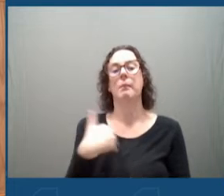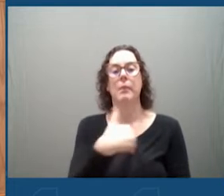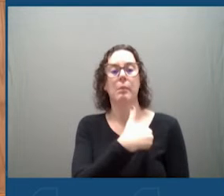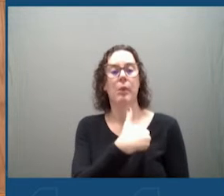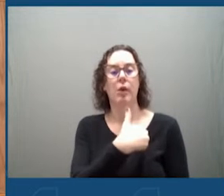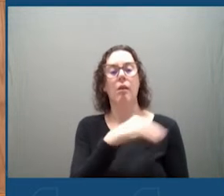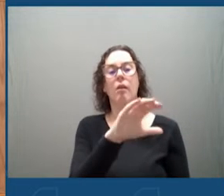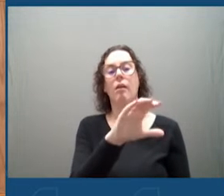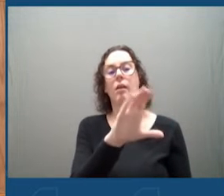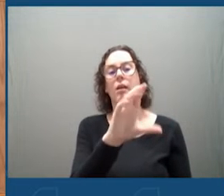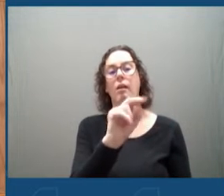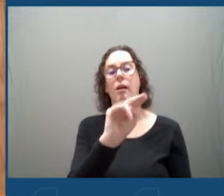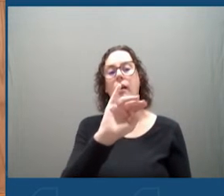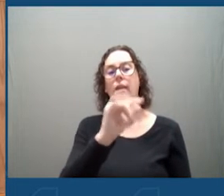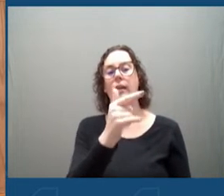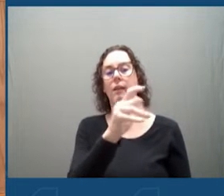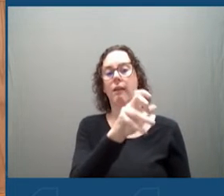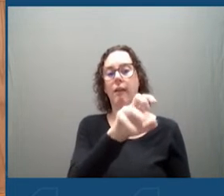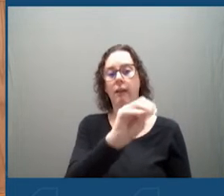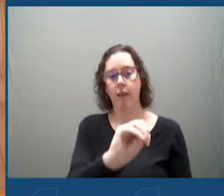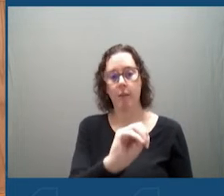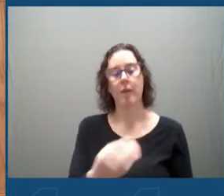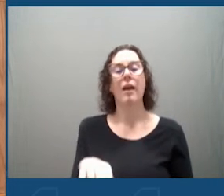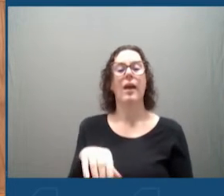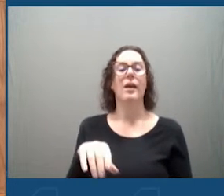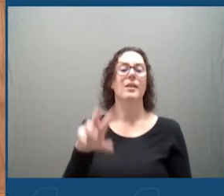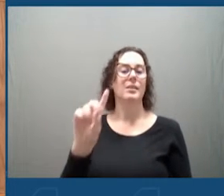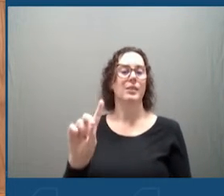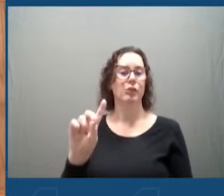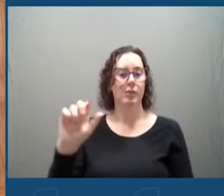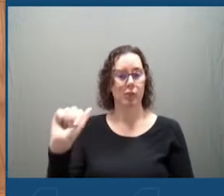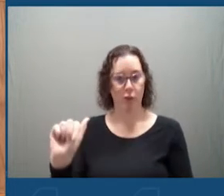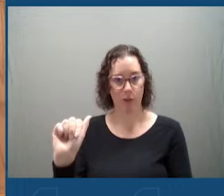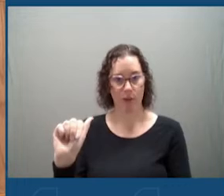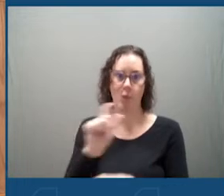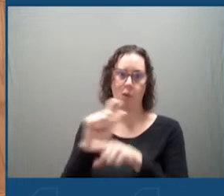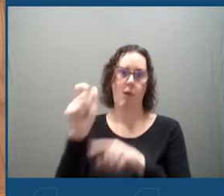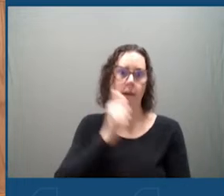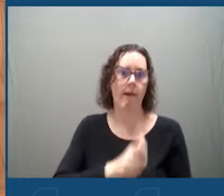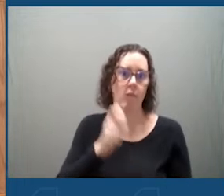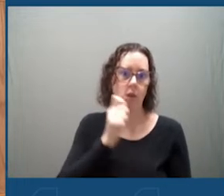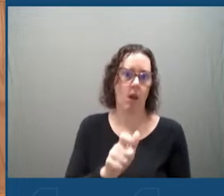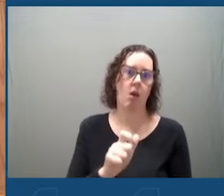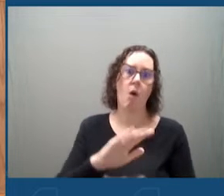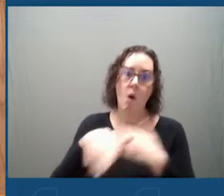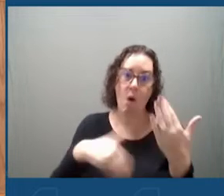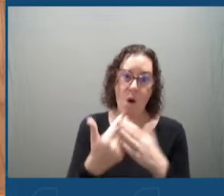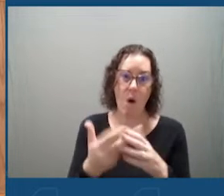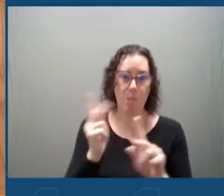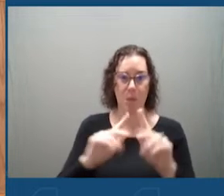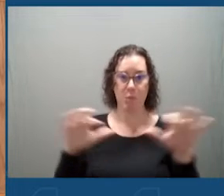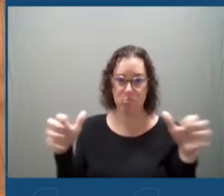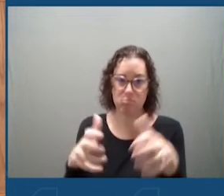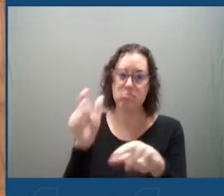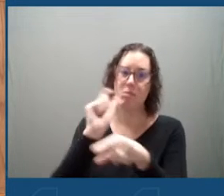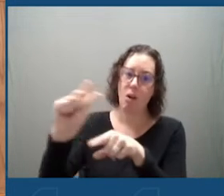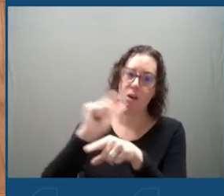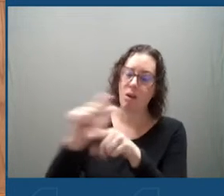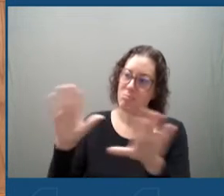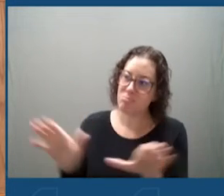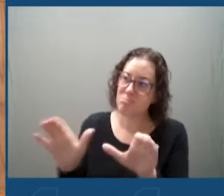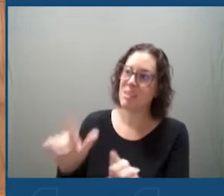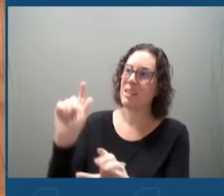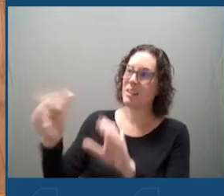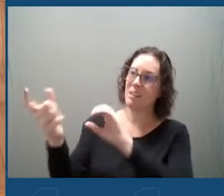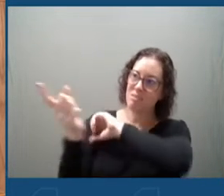District Attorney Gonzalez, who we call on a daily basis, all of us, urging him to prosecute these